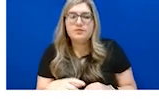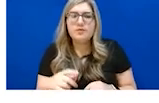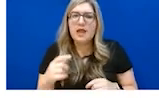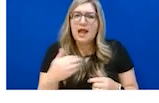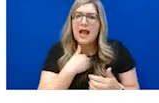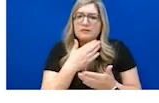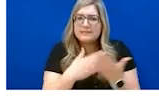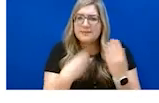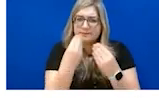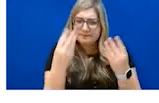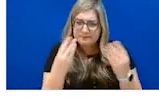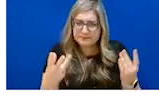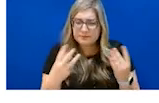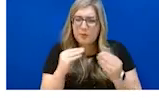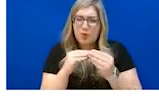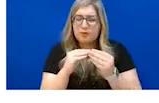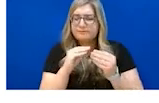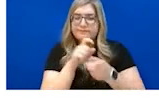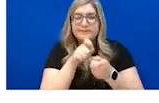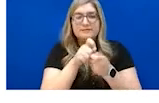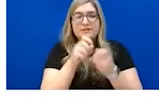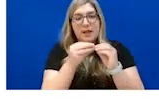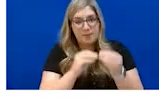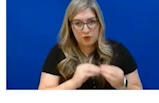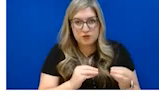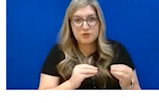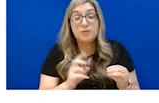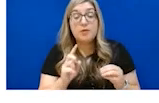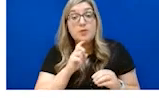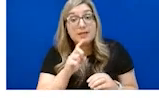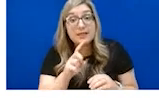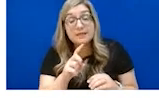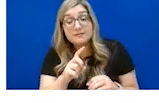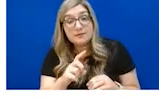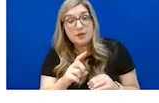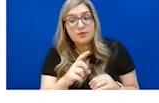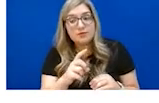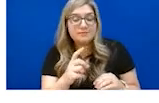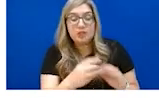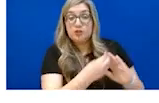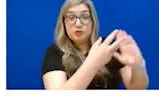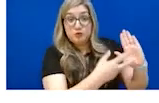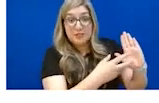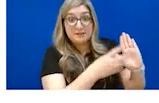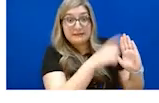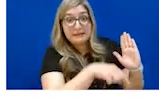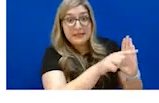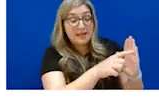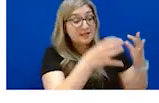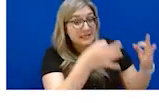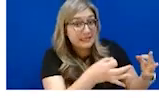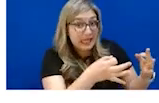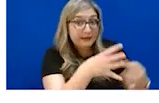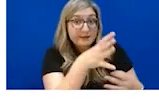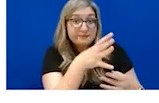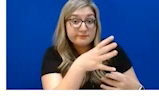but there's a lot of factors that go into a student's choice of a class and certain parameters that